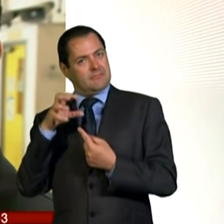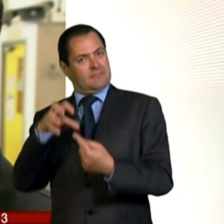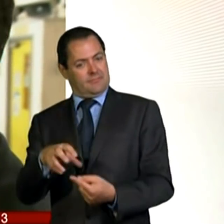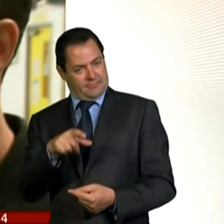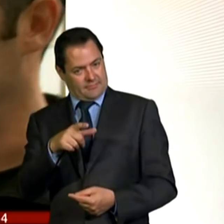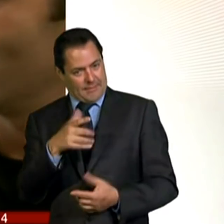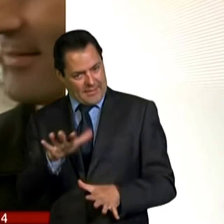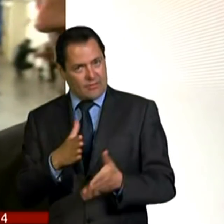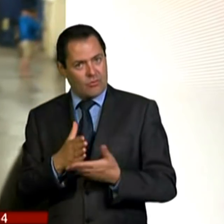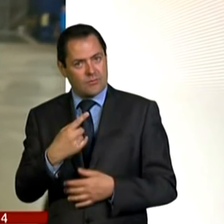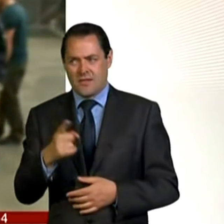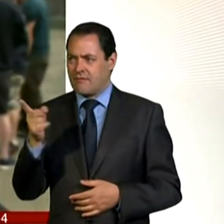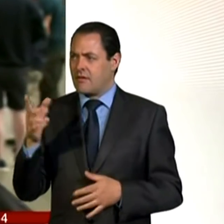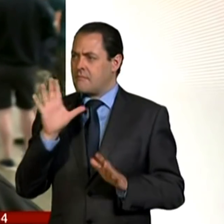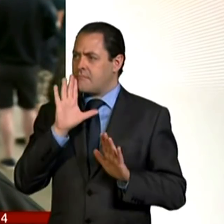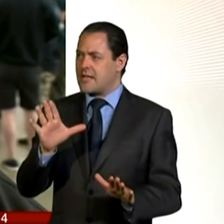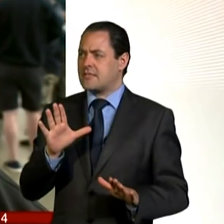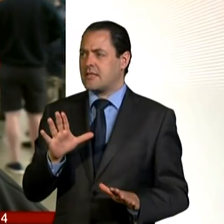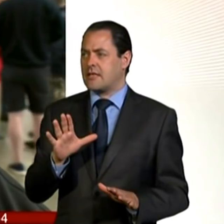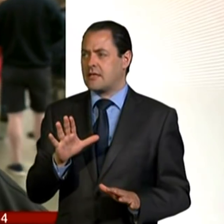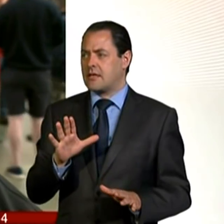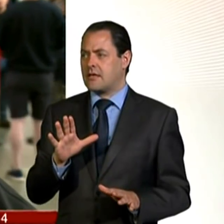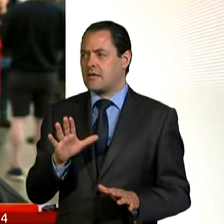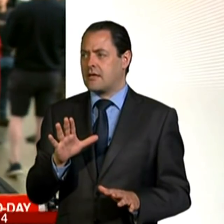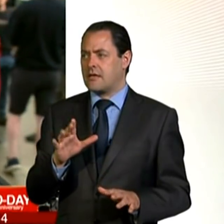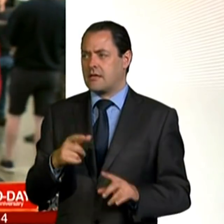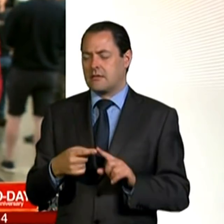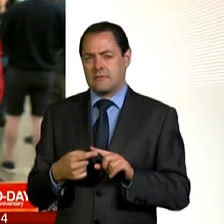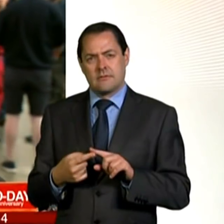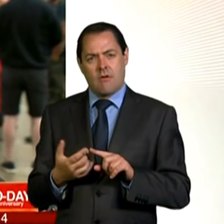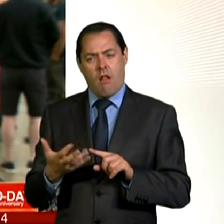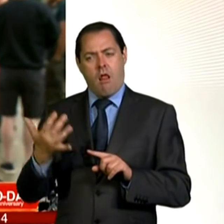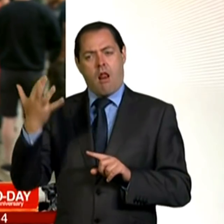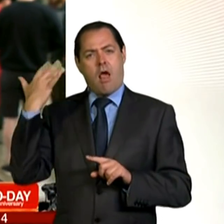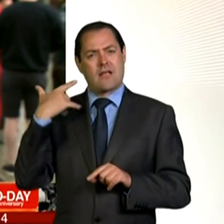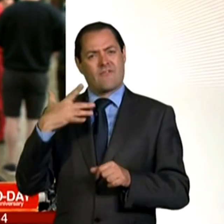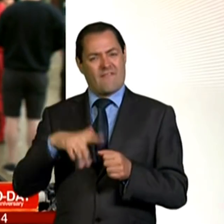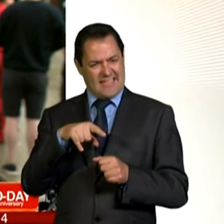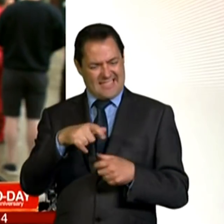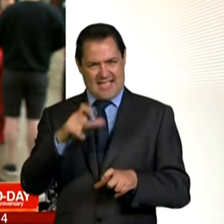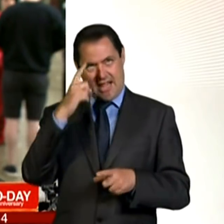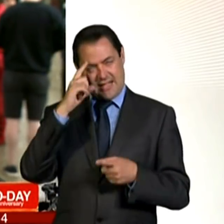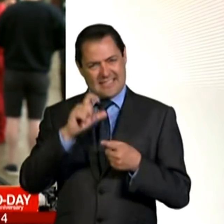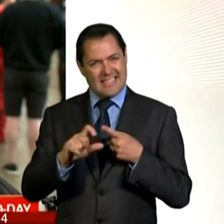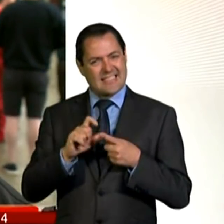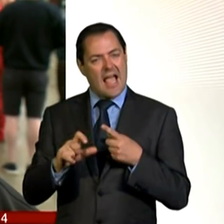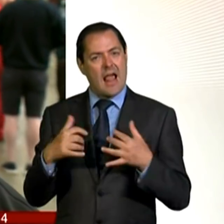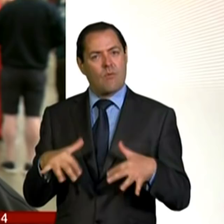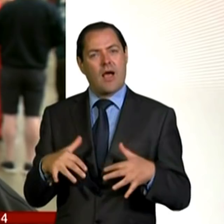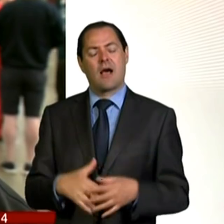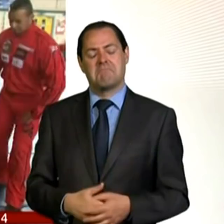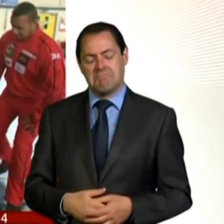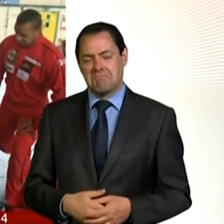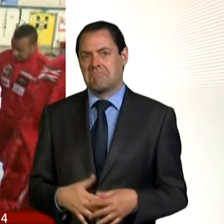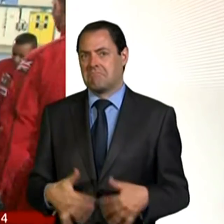was amazing with all that time, with as long ago as it was, the amount of detail that he still remembered. Yep. That was quite